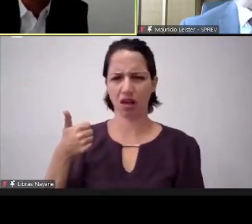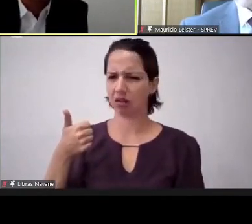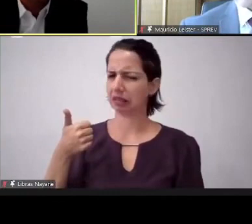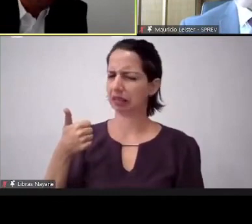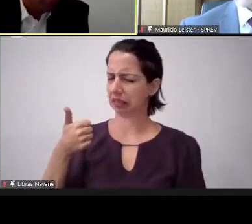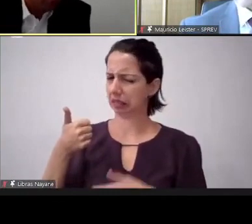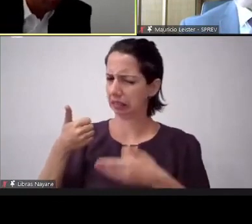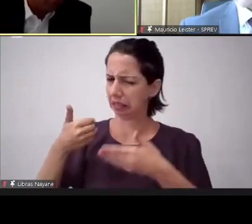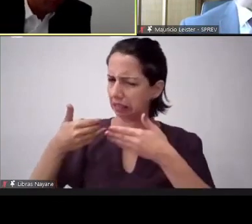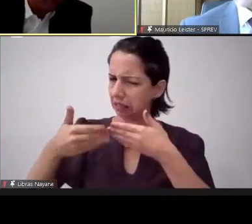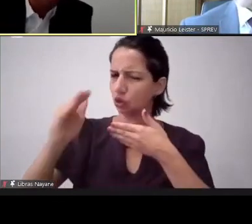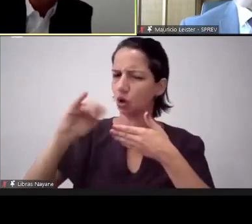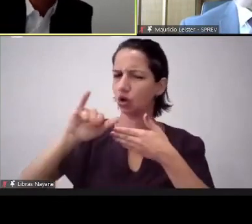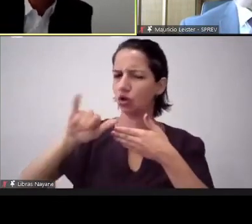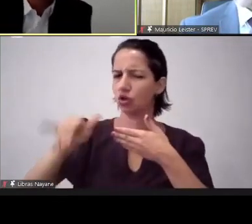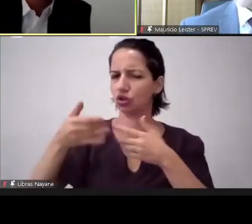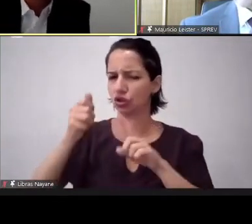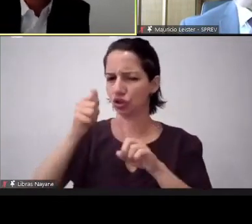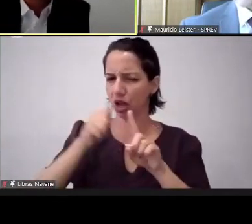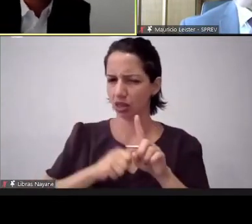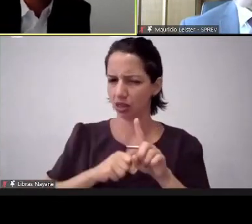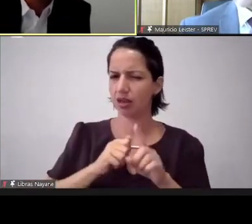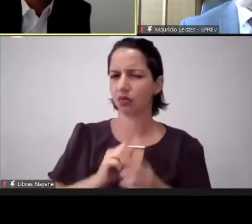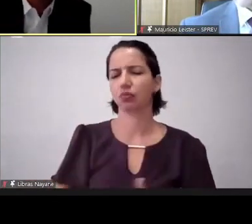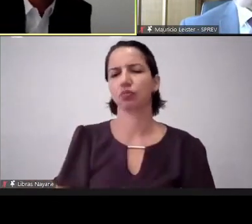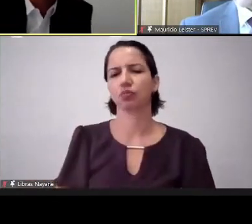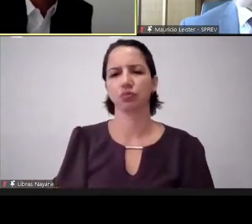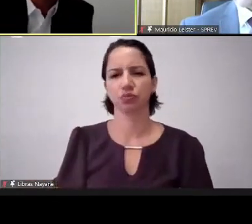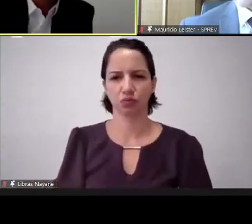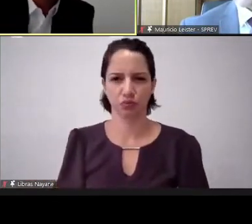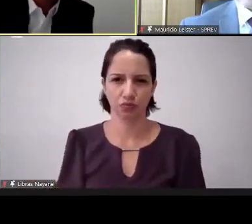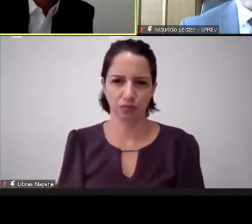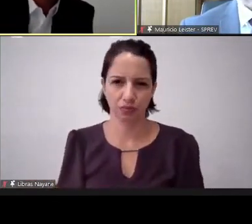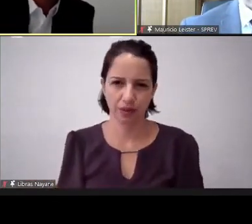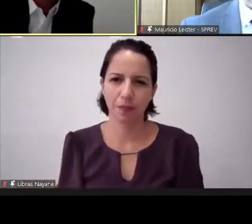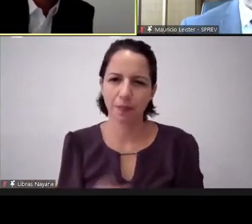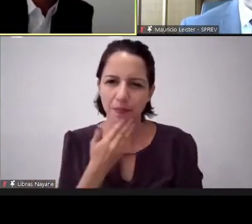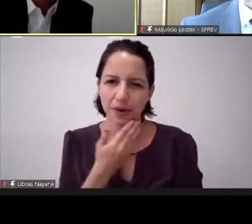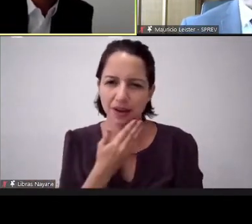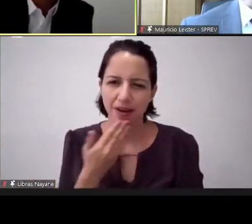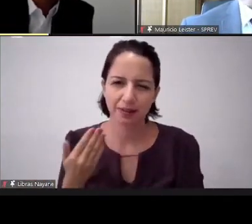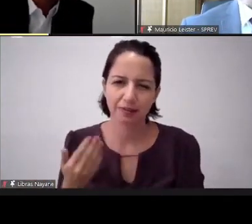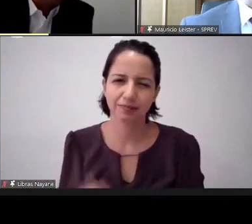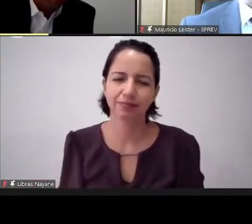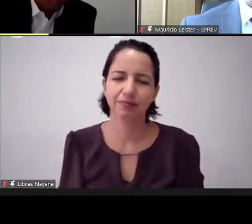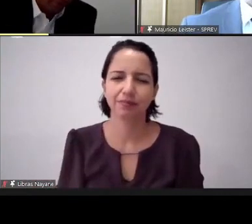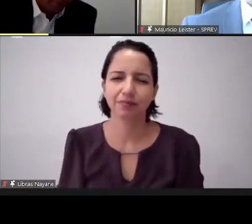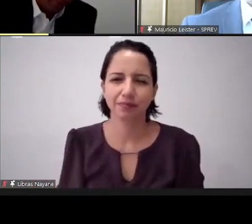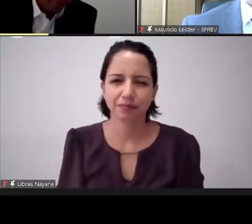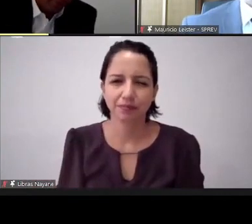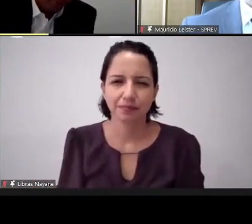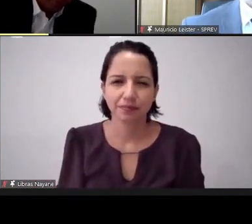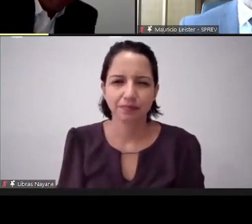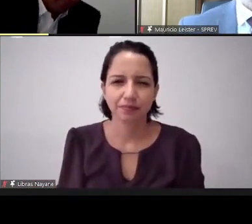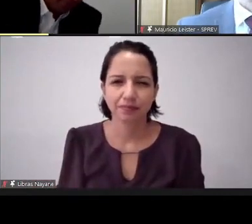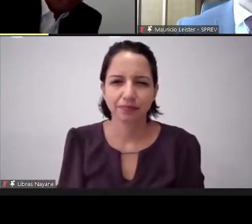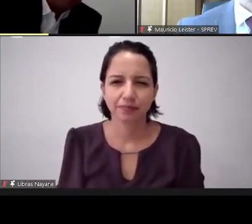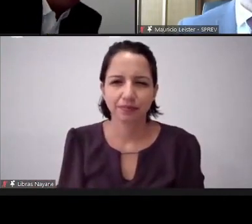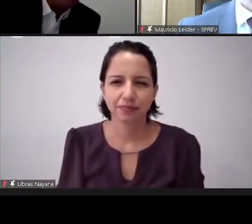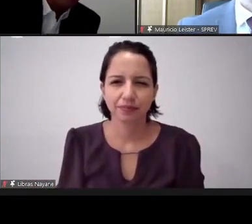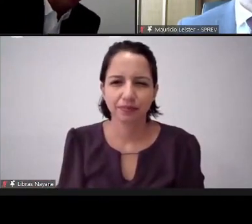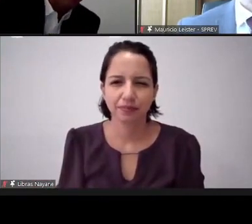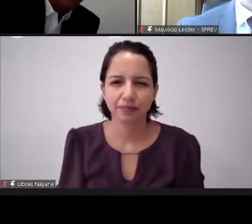we have these changes in prices and the minimum wage. There's something that we need as well.